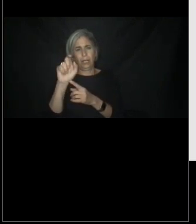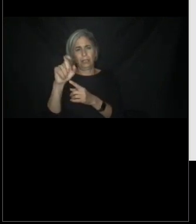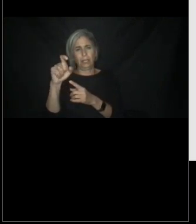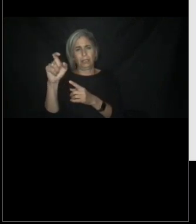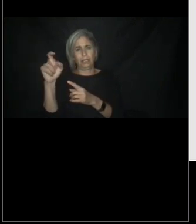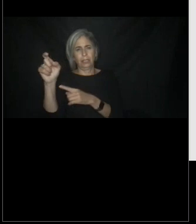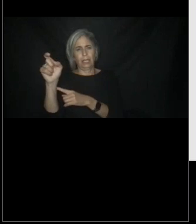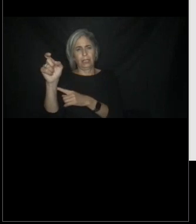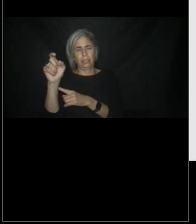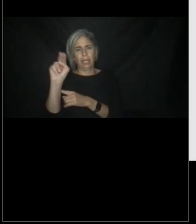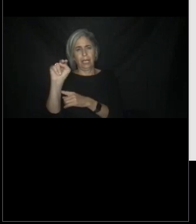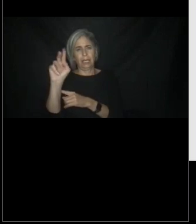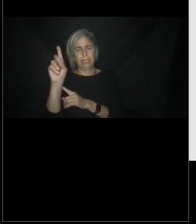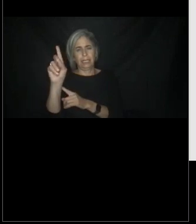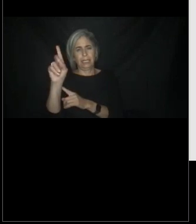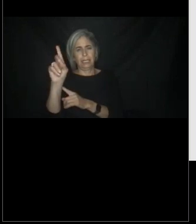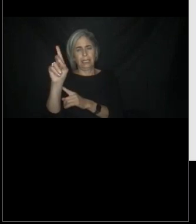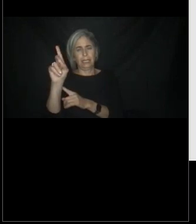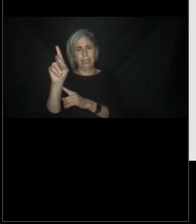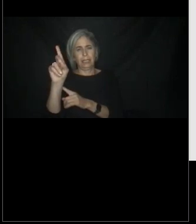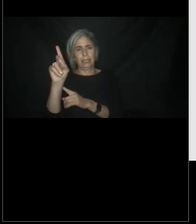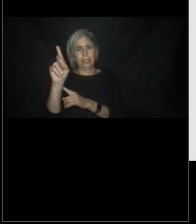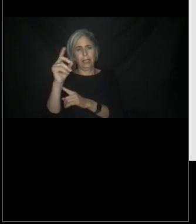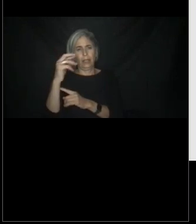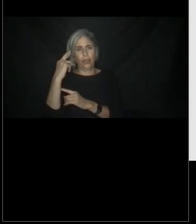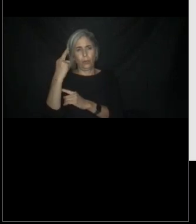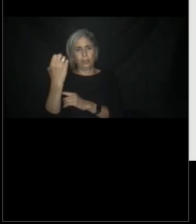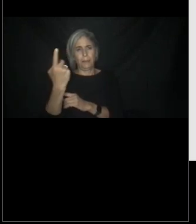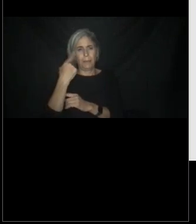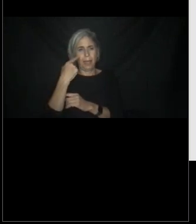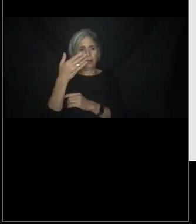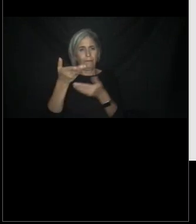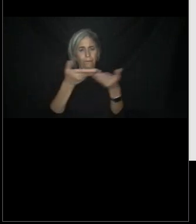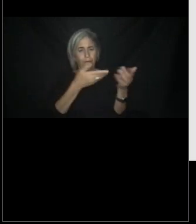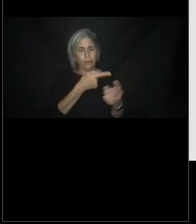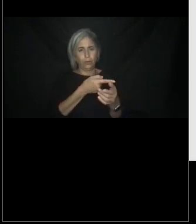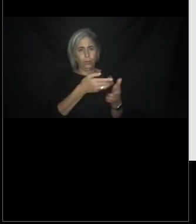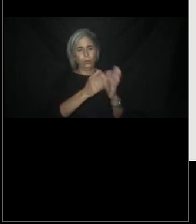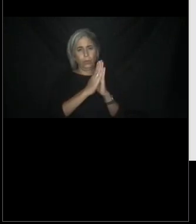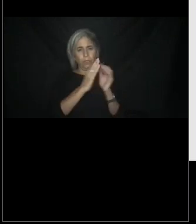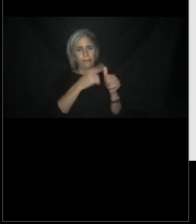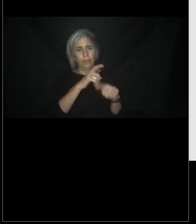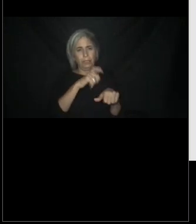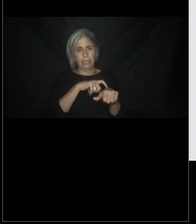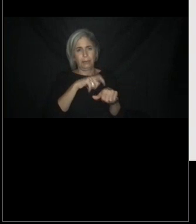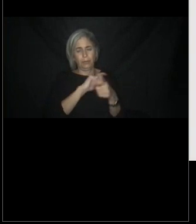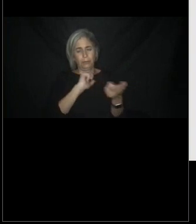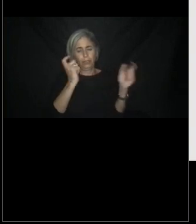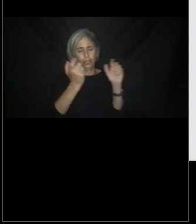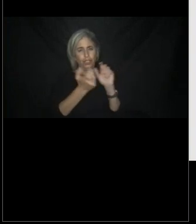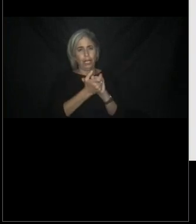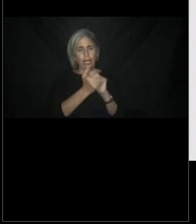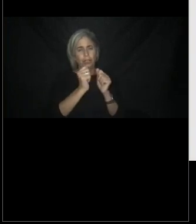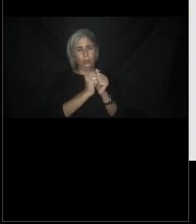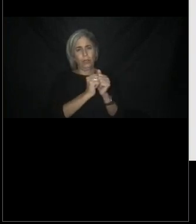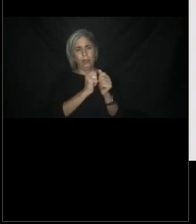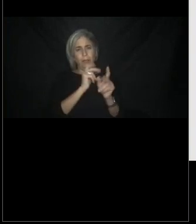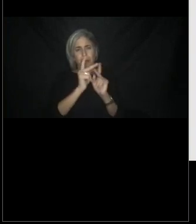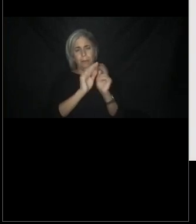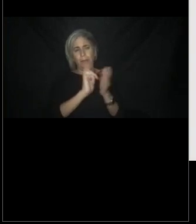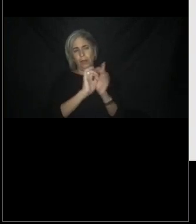012780-8XXXX. MB. The reason this is back before you is when we requested it the first time, there's been a change in folks that will be attending